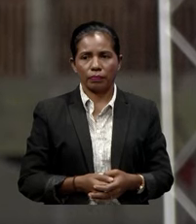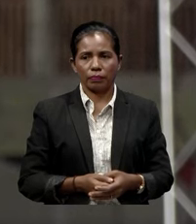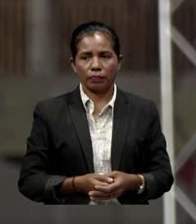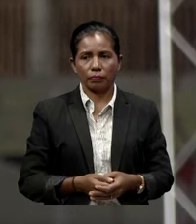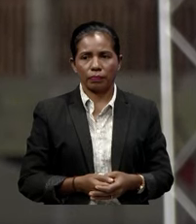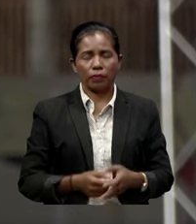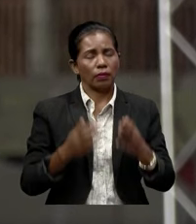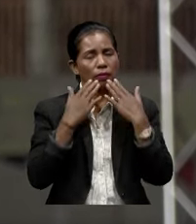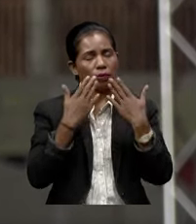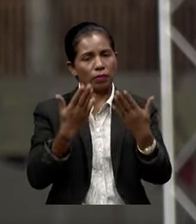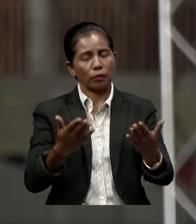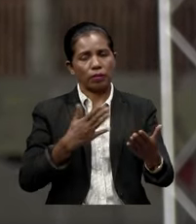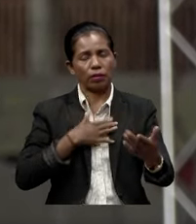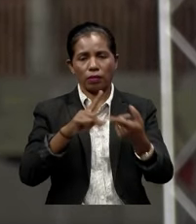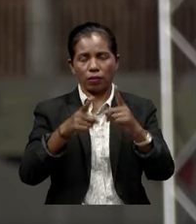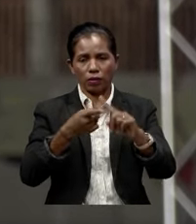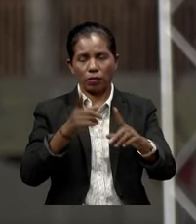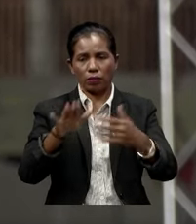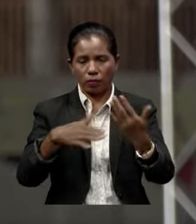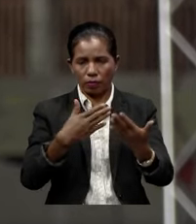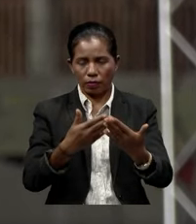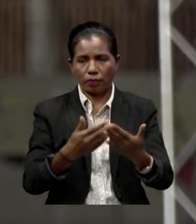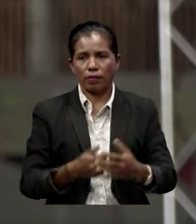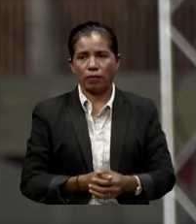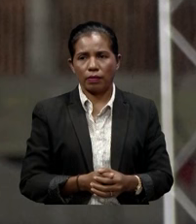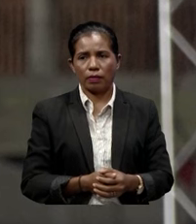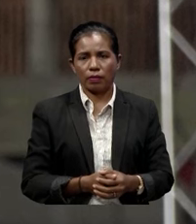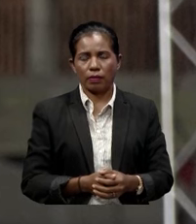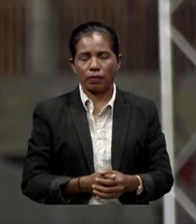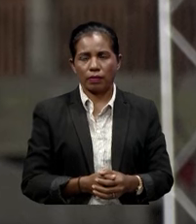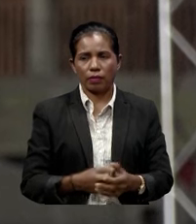Thank you, my friend Ian Martin. We all know